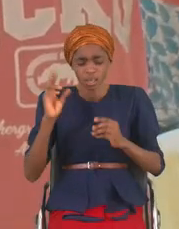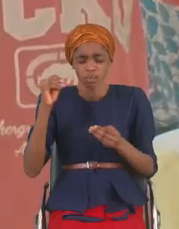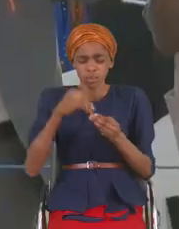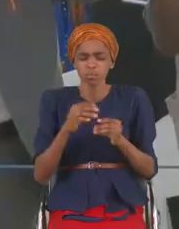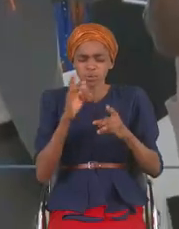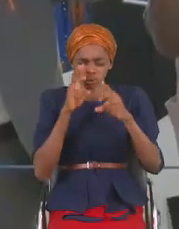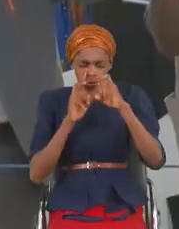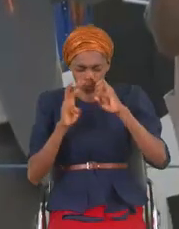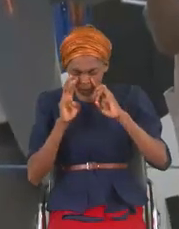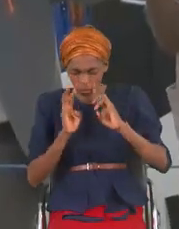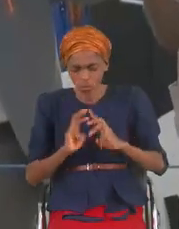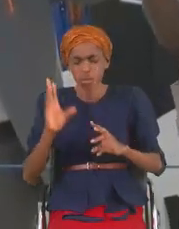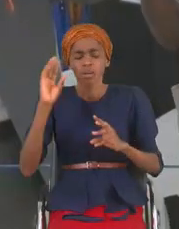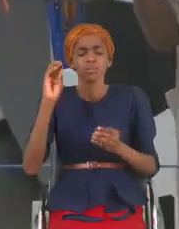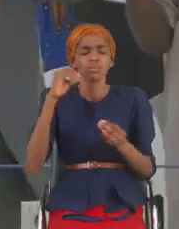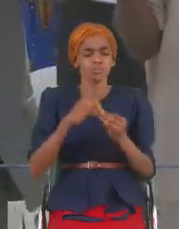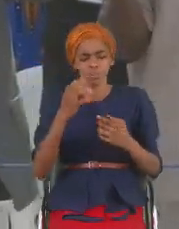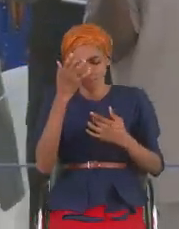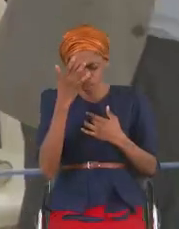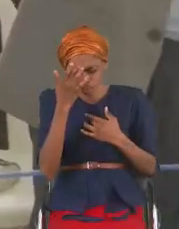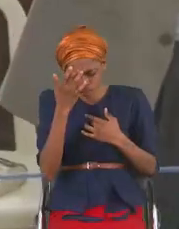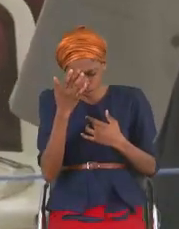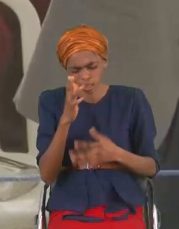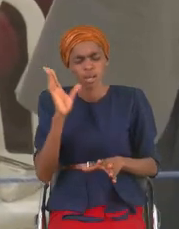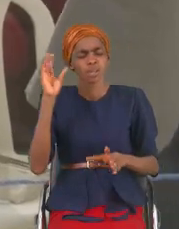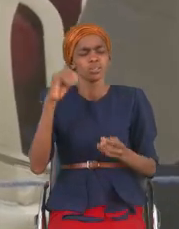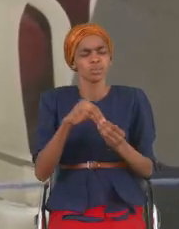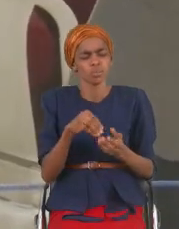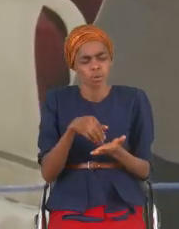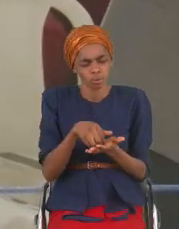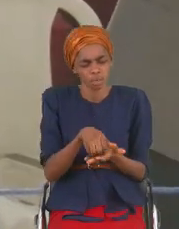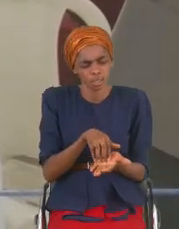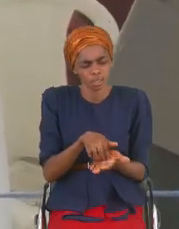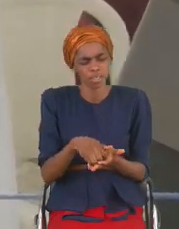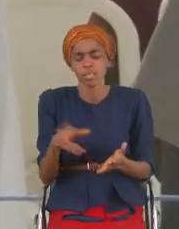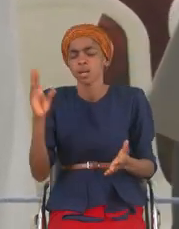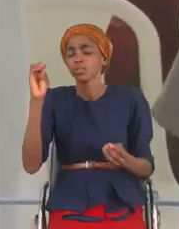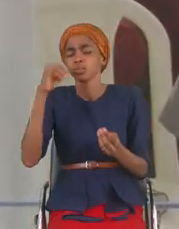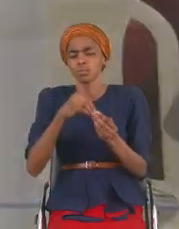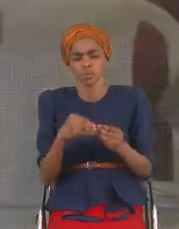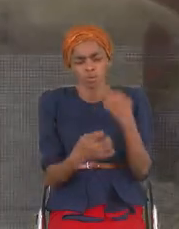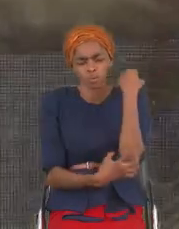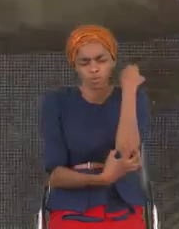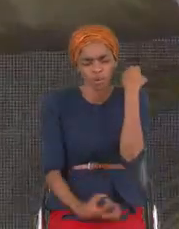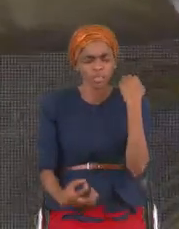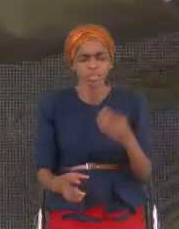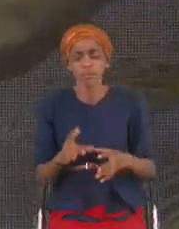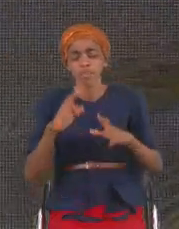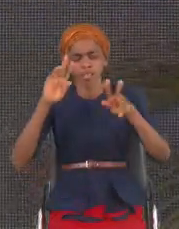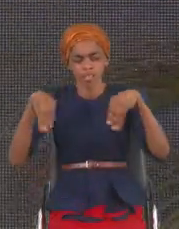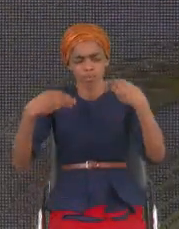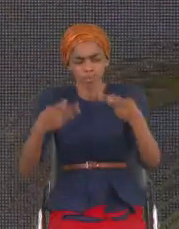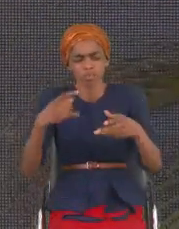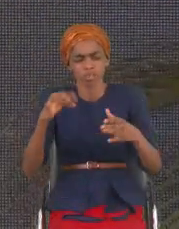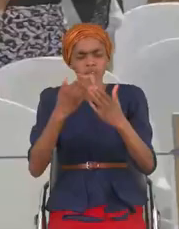sorrow. No more sickness. No more weakness. No more poverty. The provision of